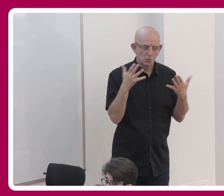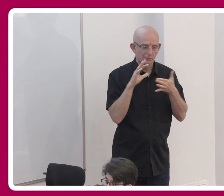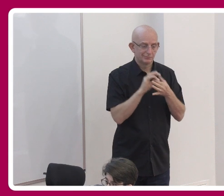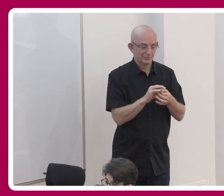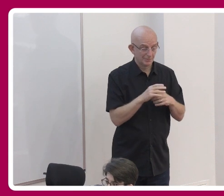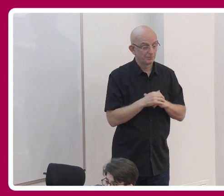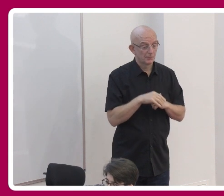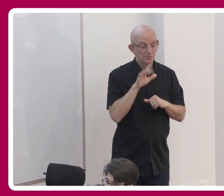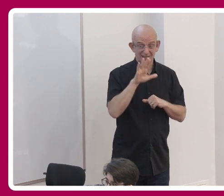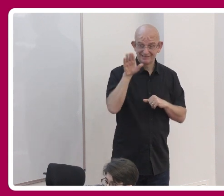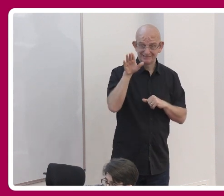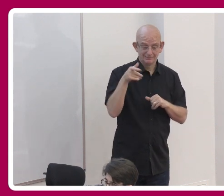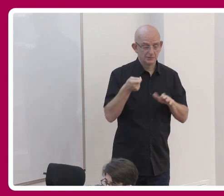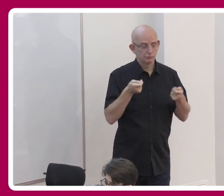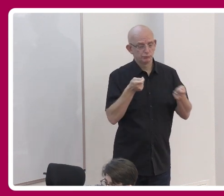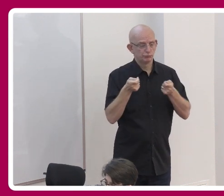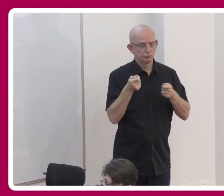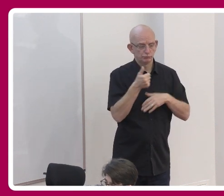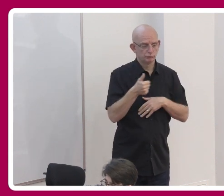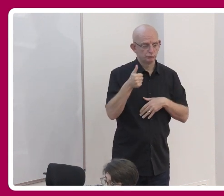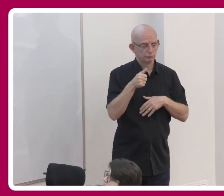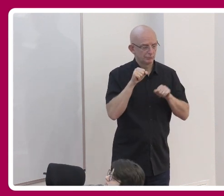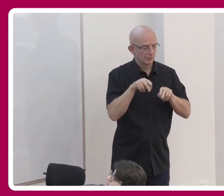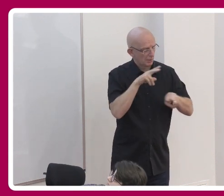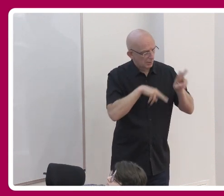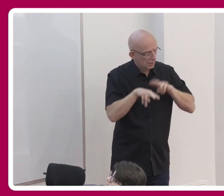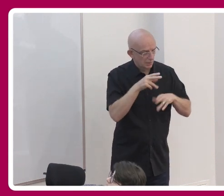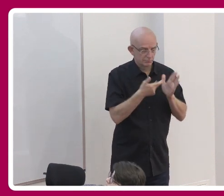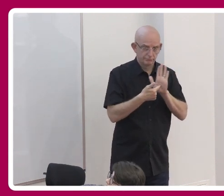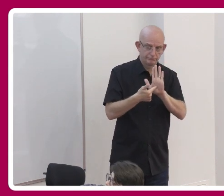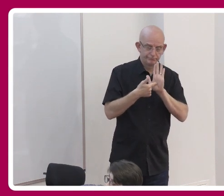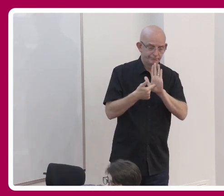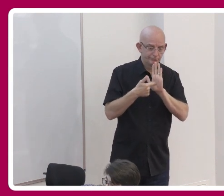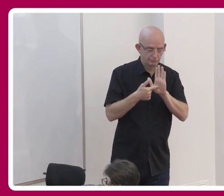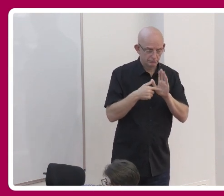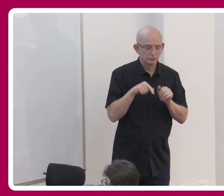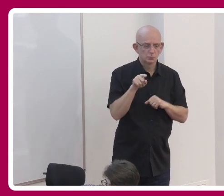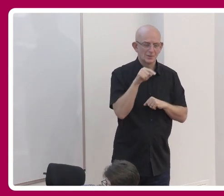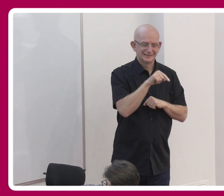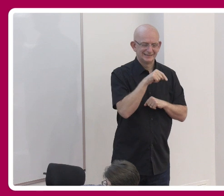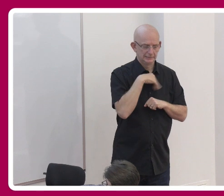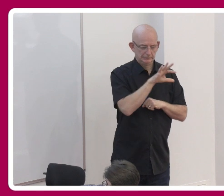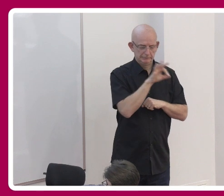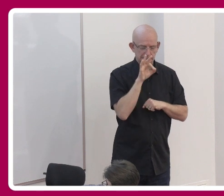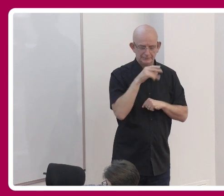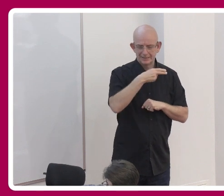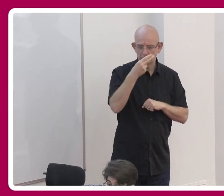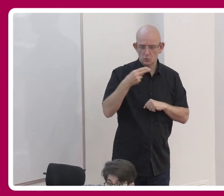specific case of shackling in Indonesia. And just to make sure we are on the same page on